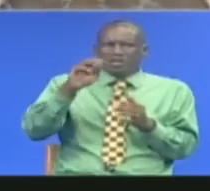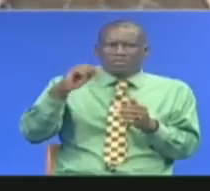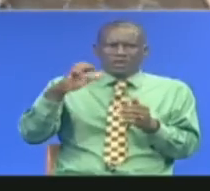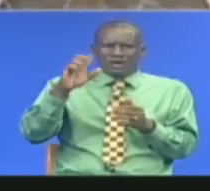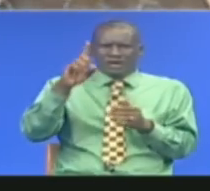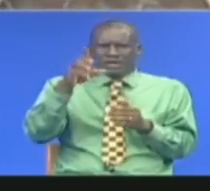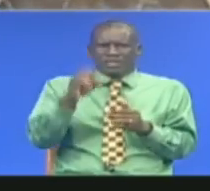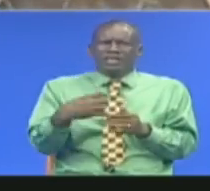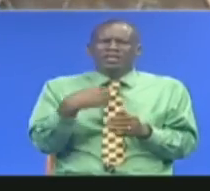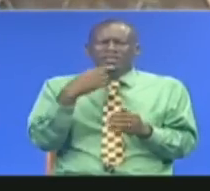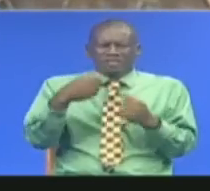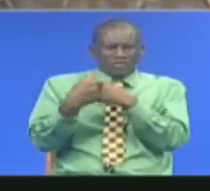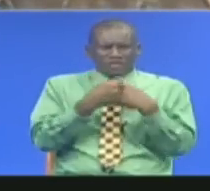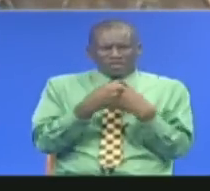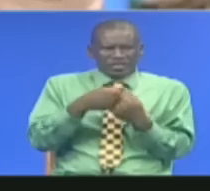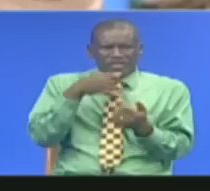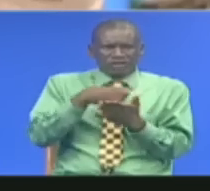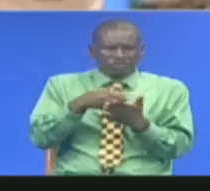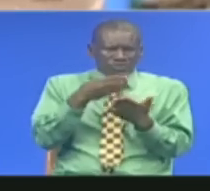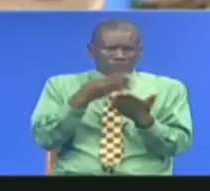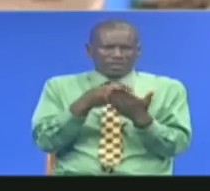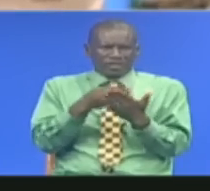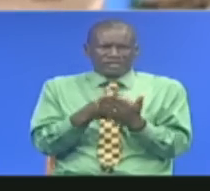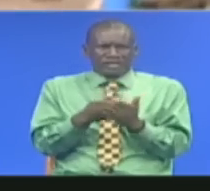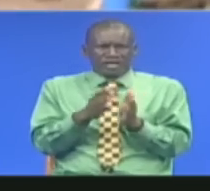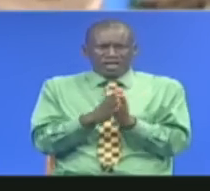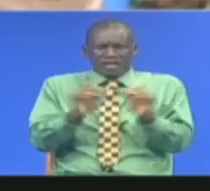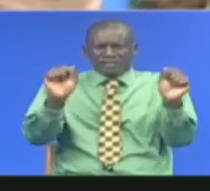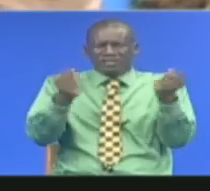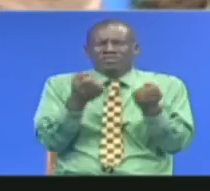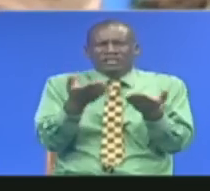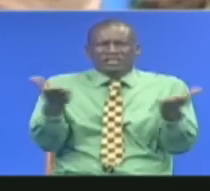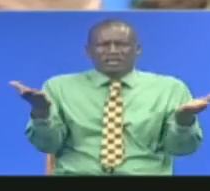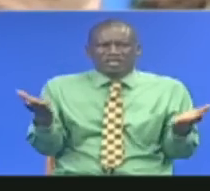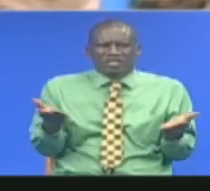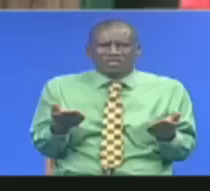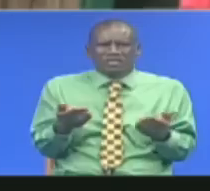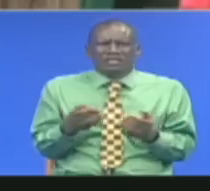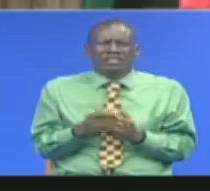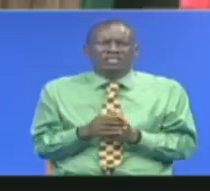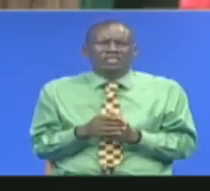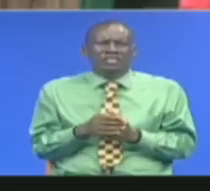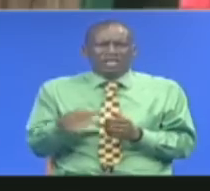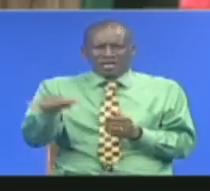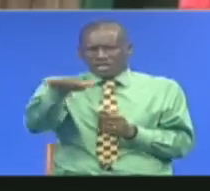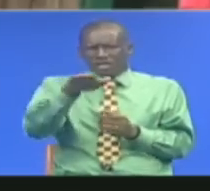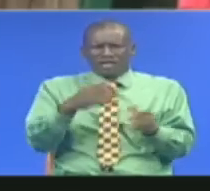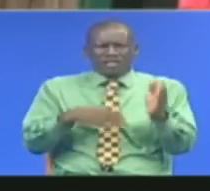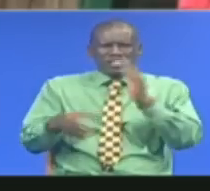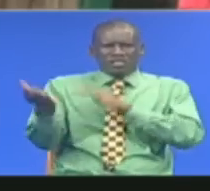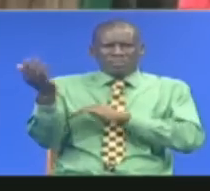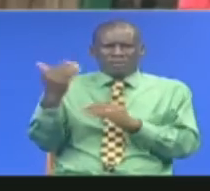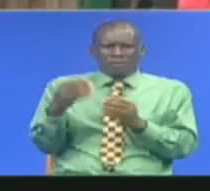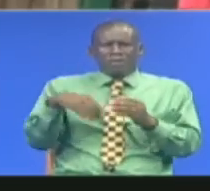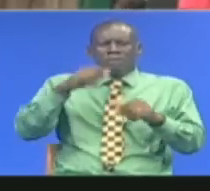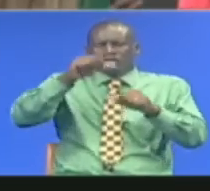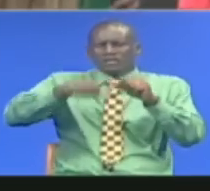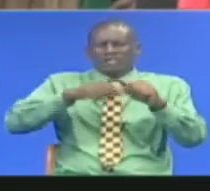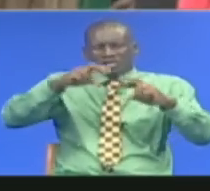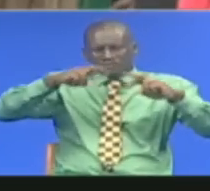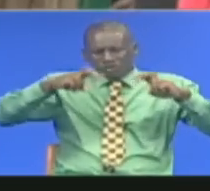says his main challenges include finances and preservation of the archaeological sites. In the past, most scientific research